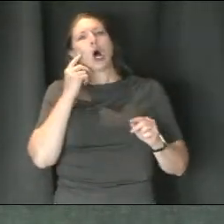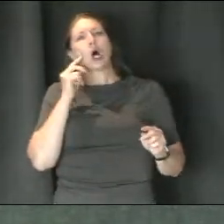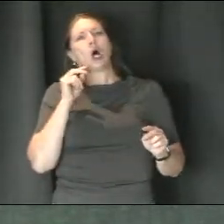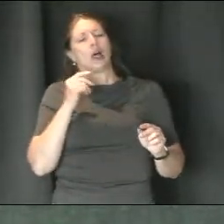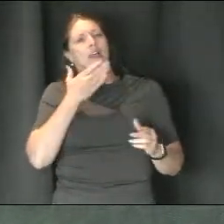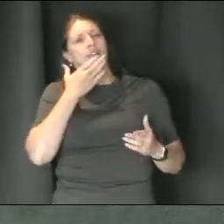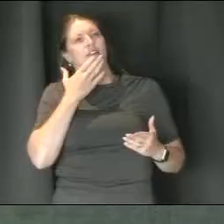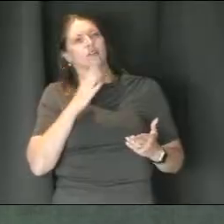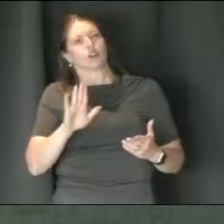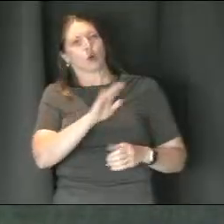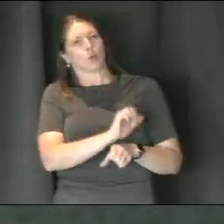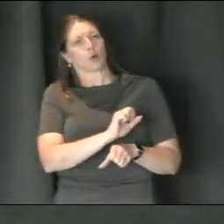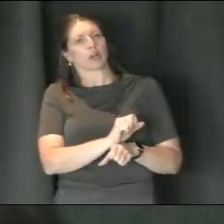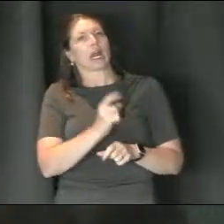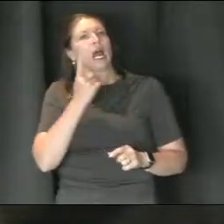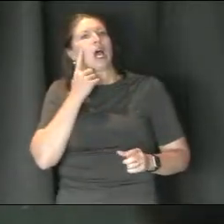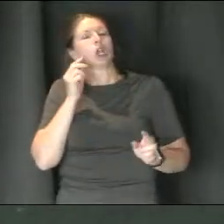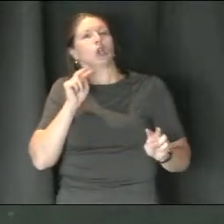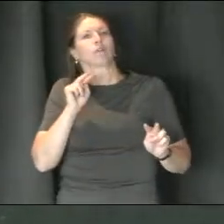seniors. Thank you.